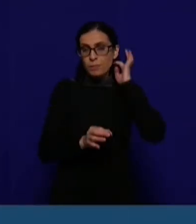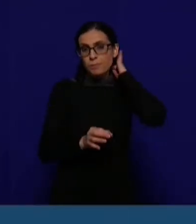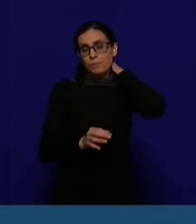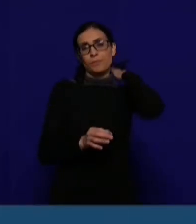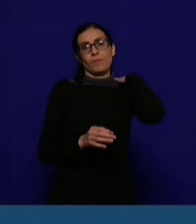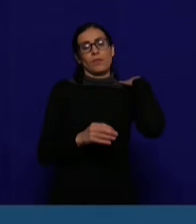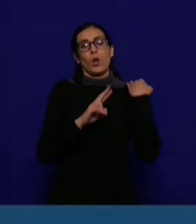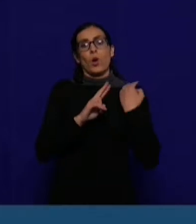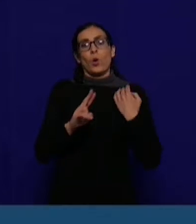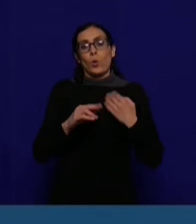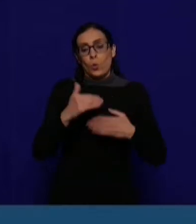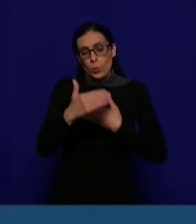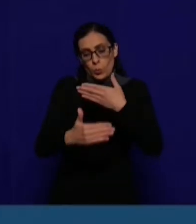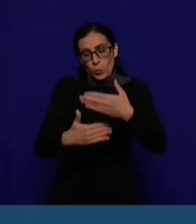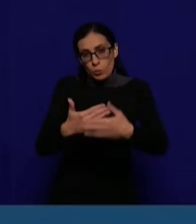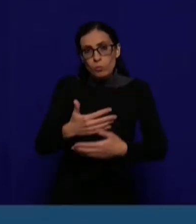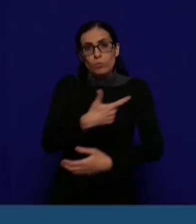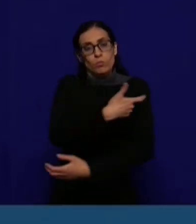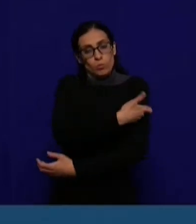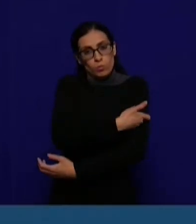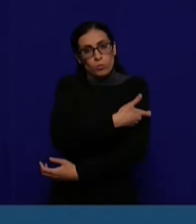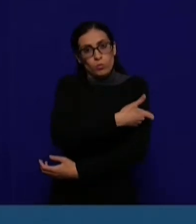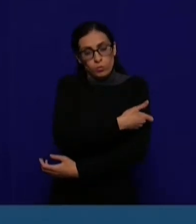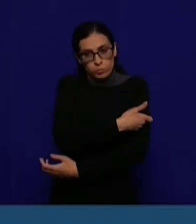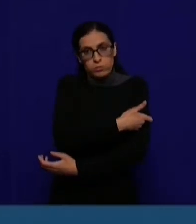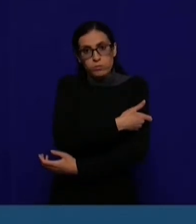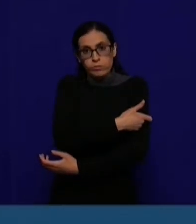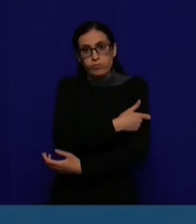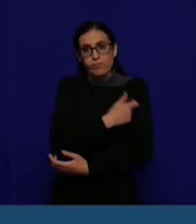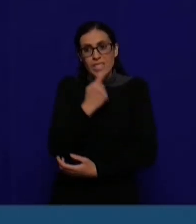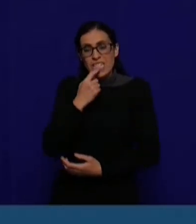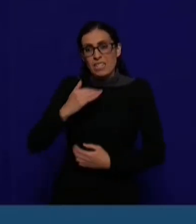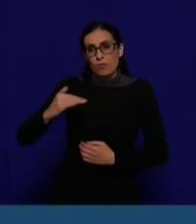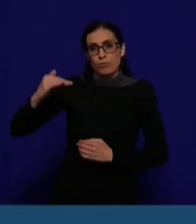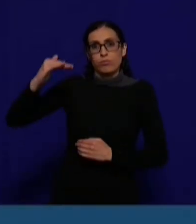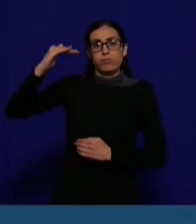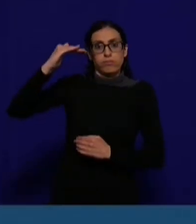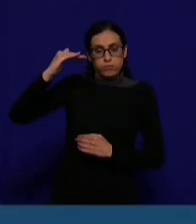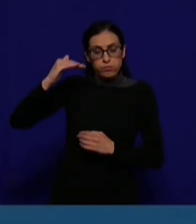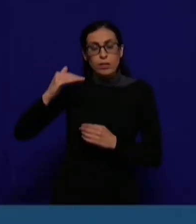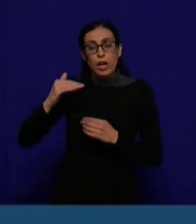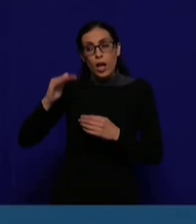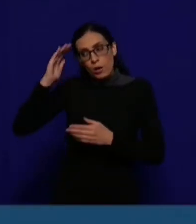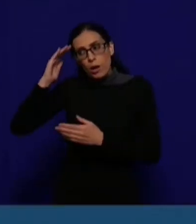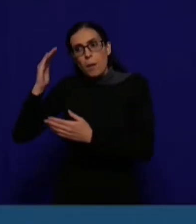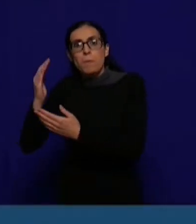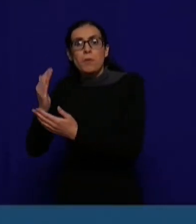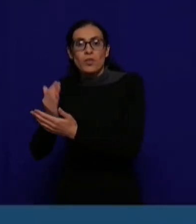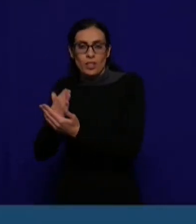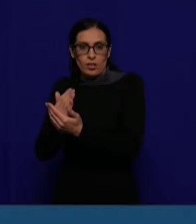we continue to vaccinate people who are of older age groups and continue to protect them, the average age